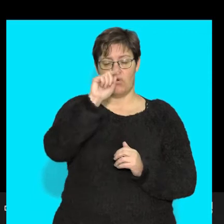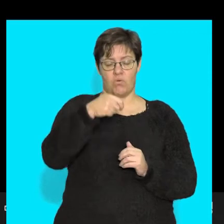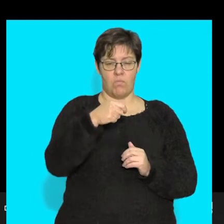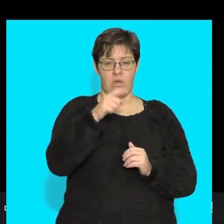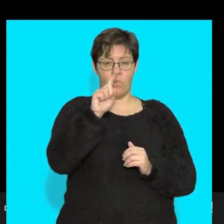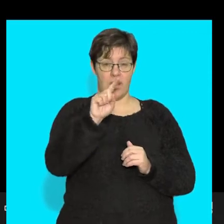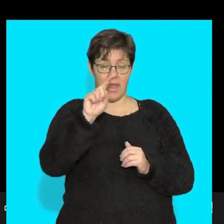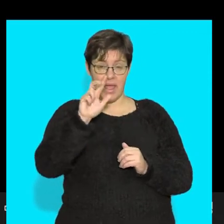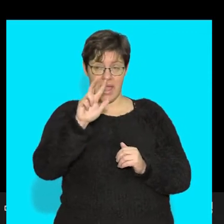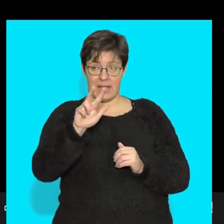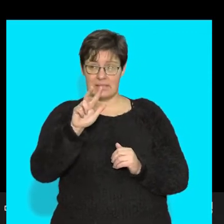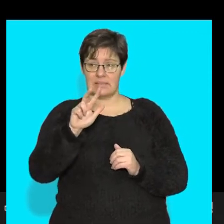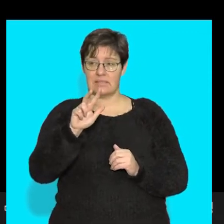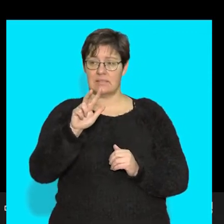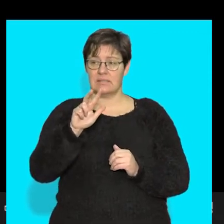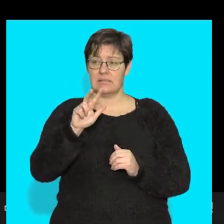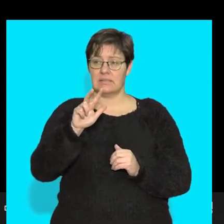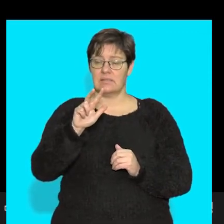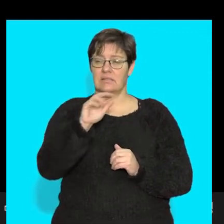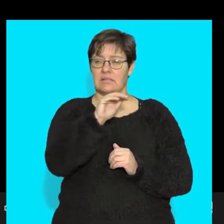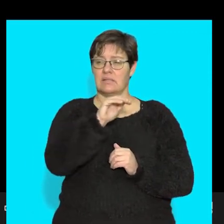0.108 divided by